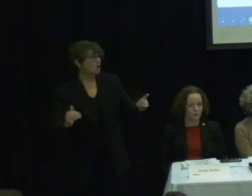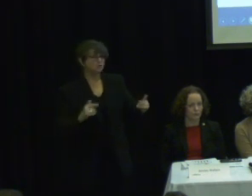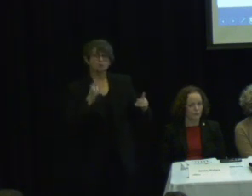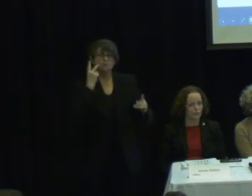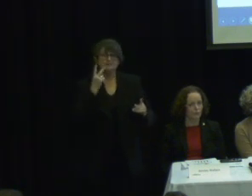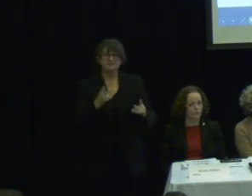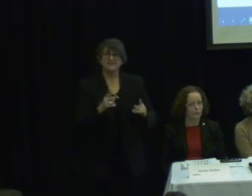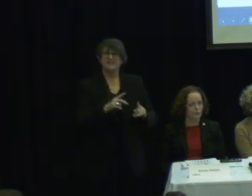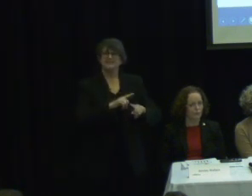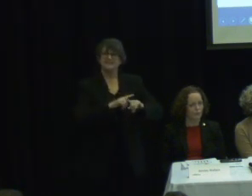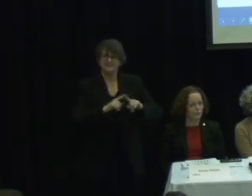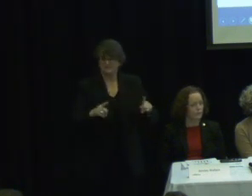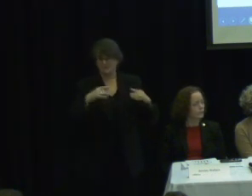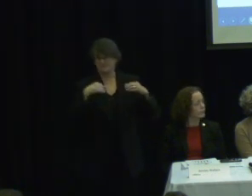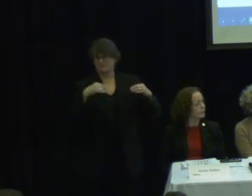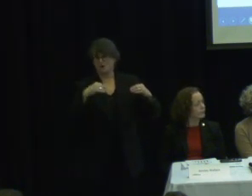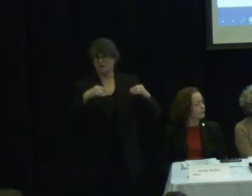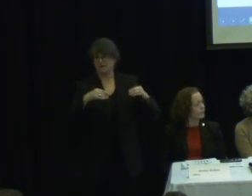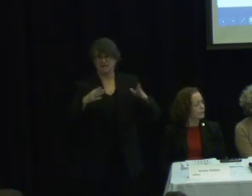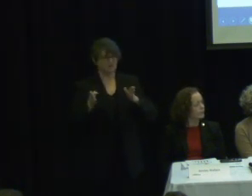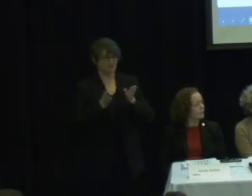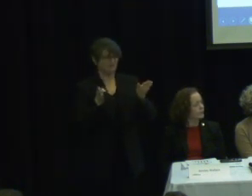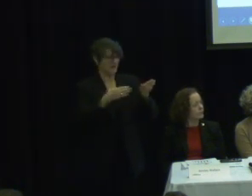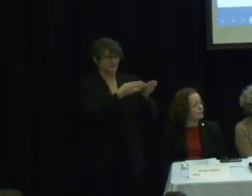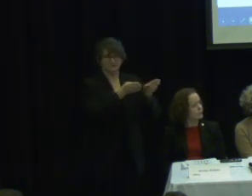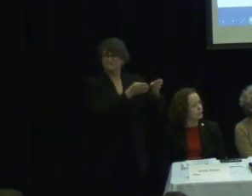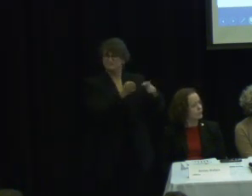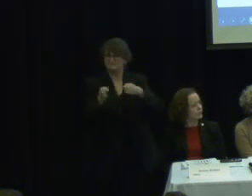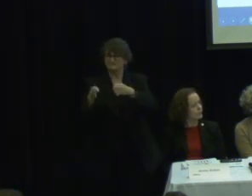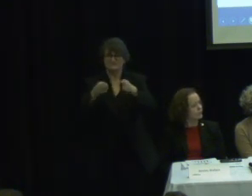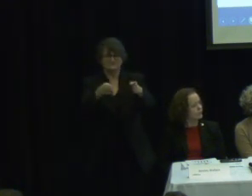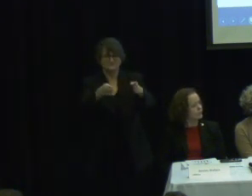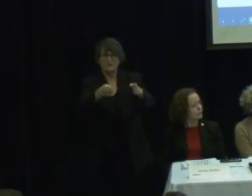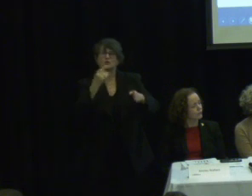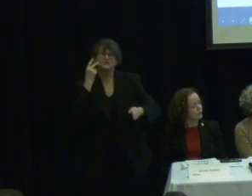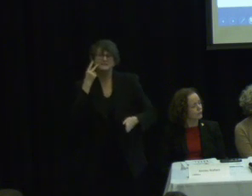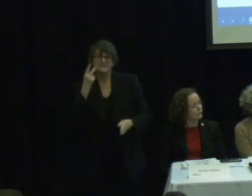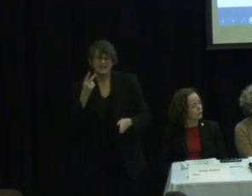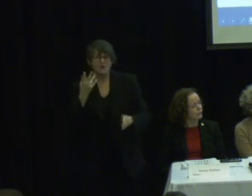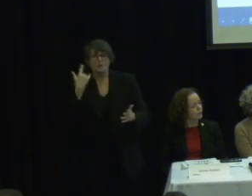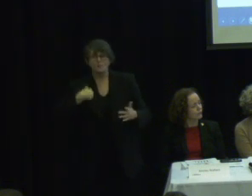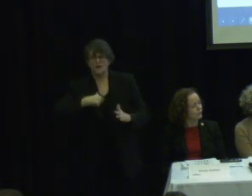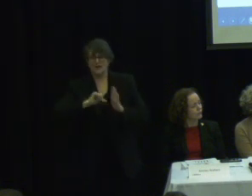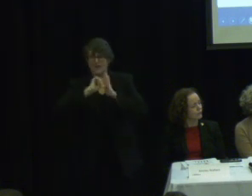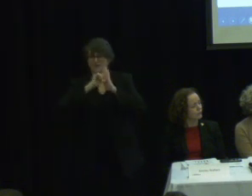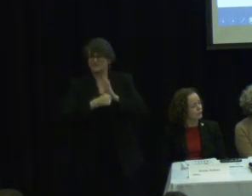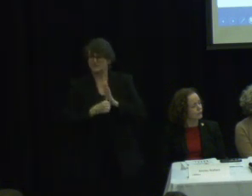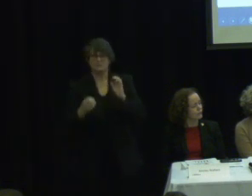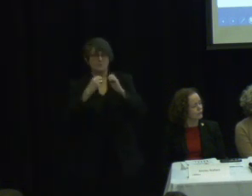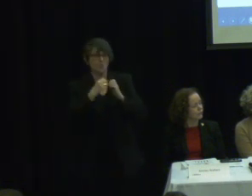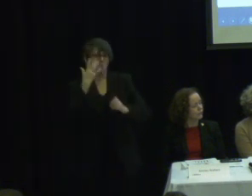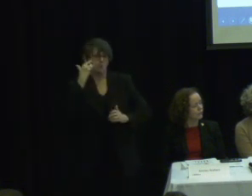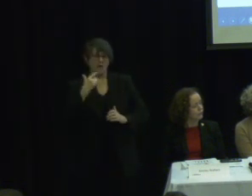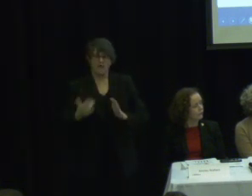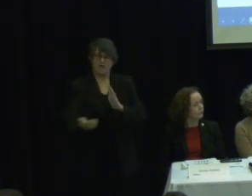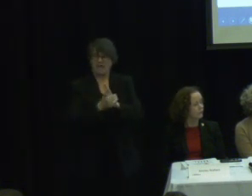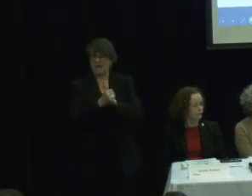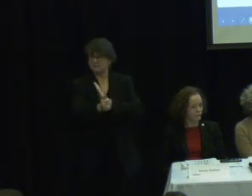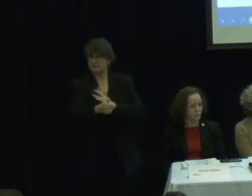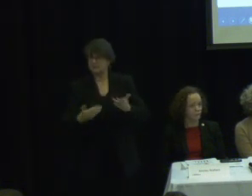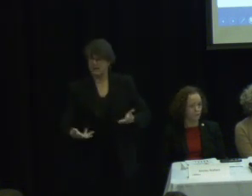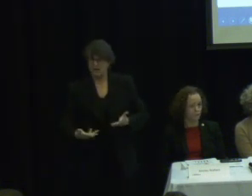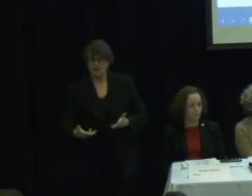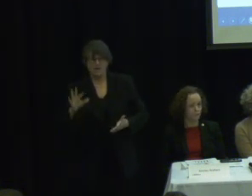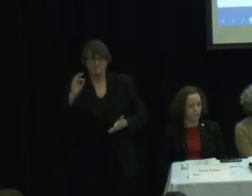the leadership of Jared and his team that you will see more push about why we're great. We're going to try to highlight faculty that have been